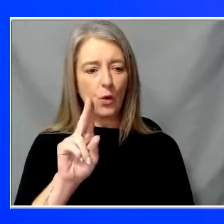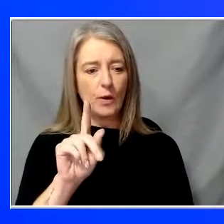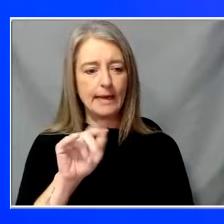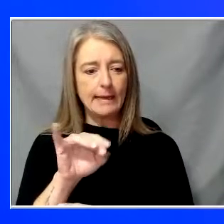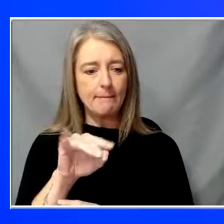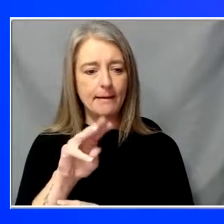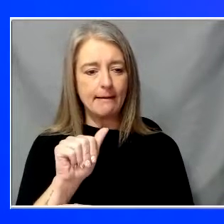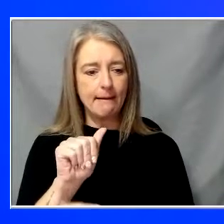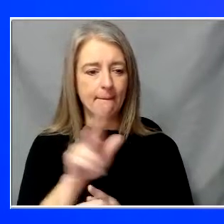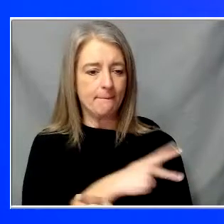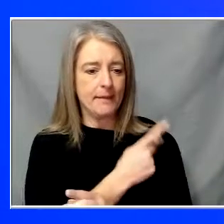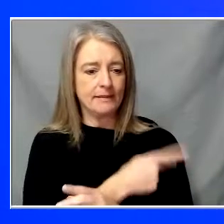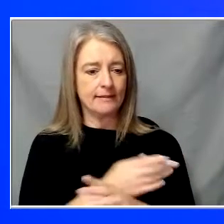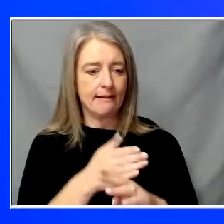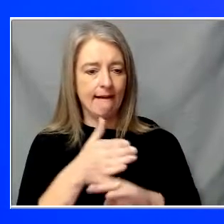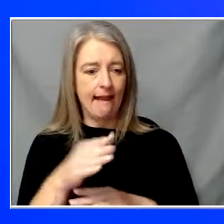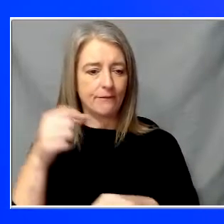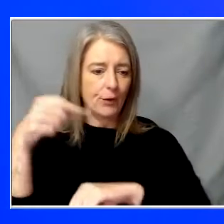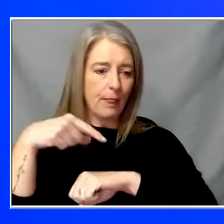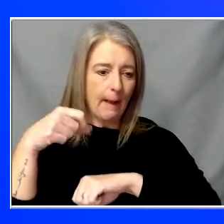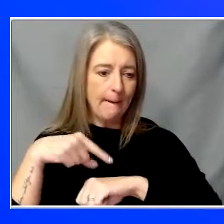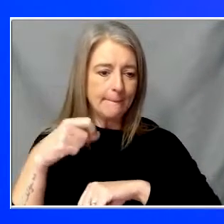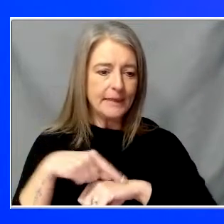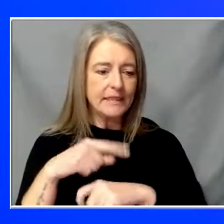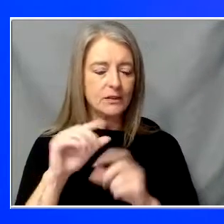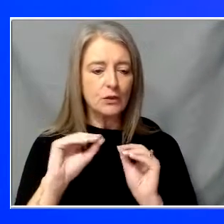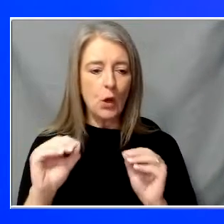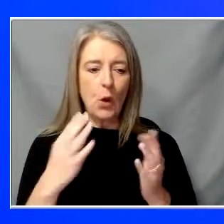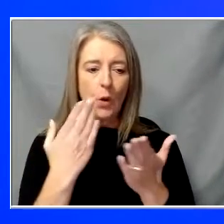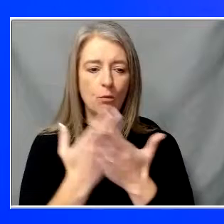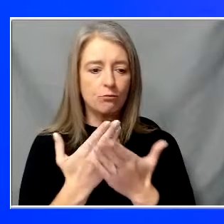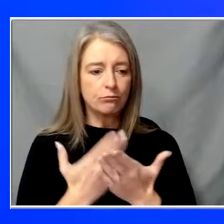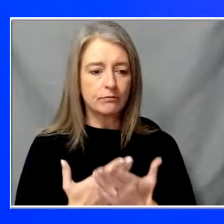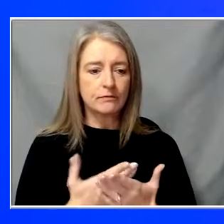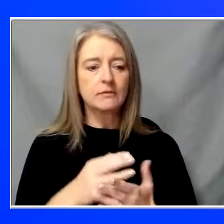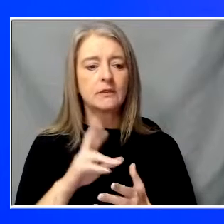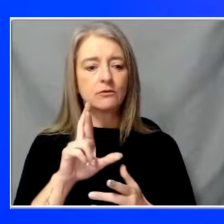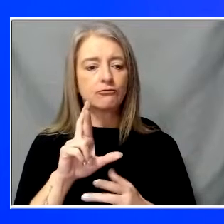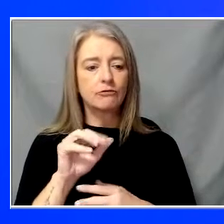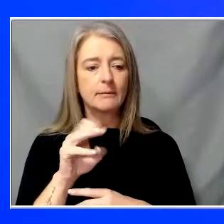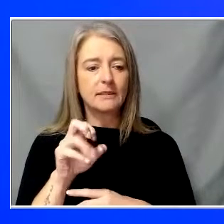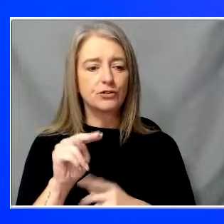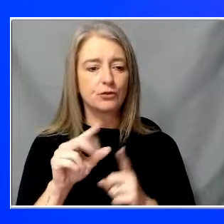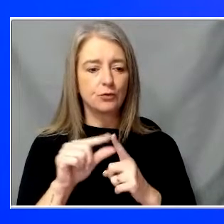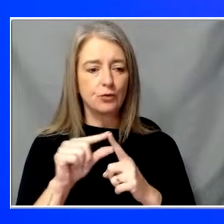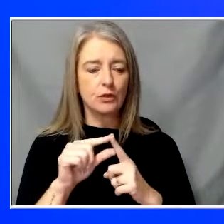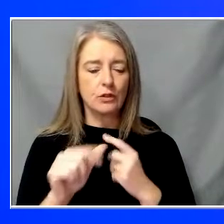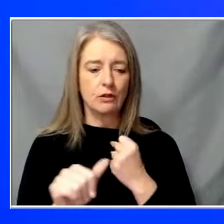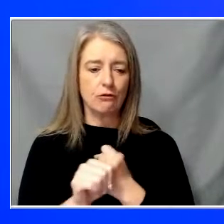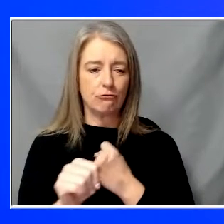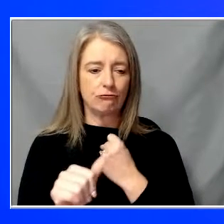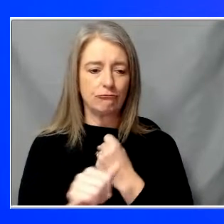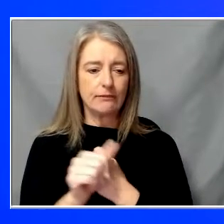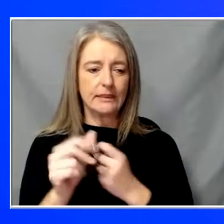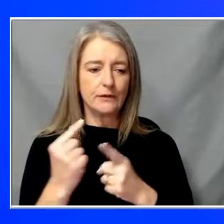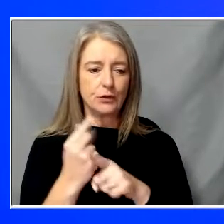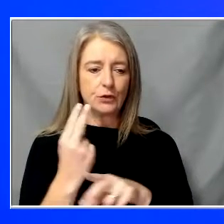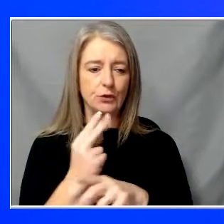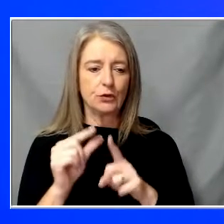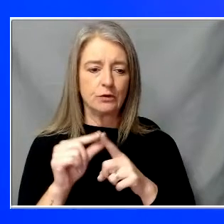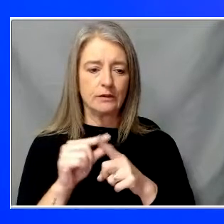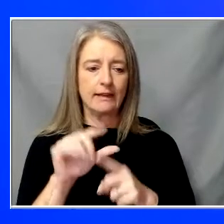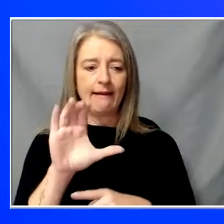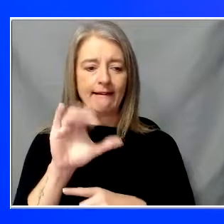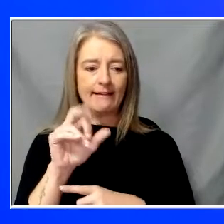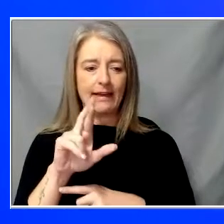chemotherapy, there is no bone marrow evidence of disease. So that's the remission initially come from. But the risk over there for any patient have a cancer come